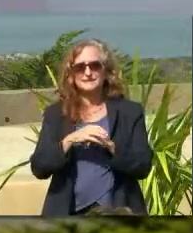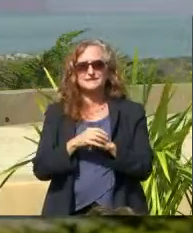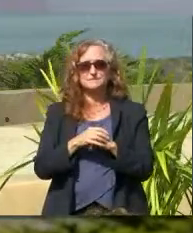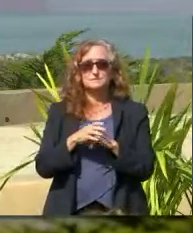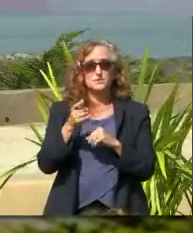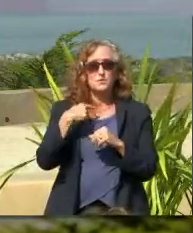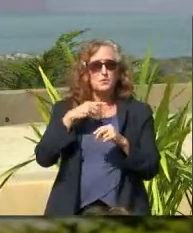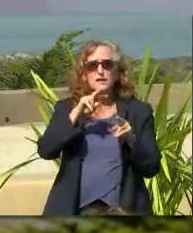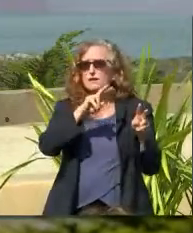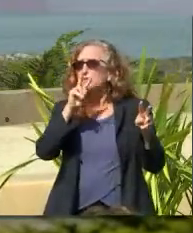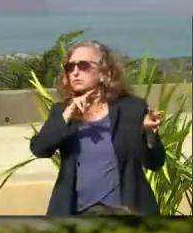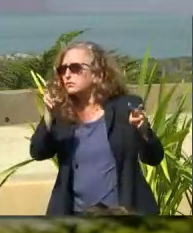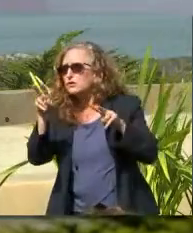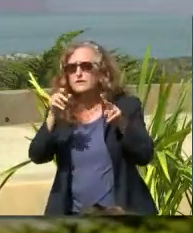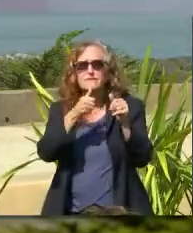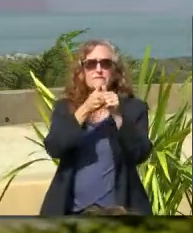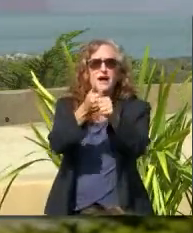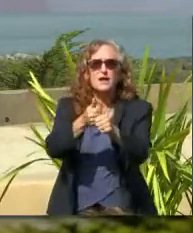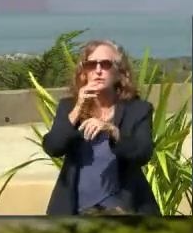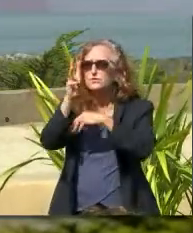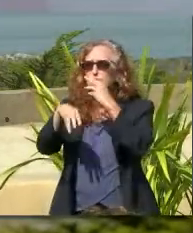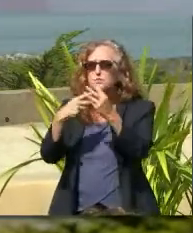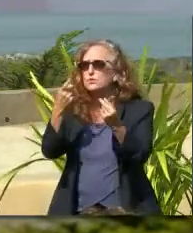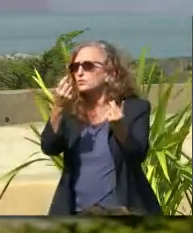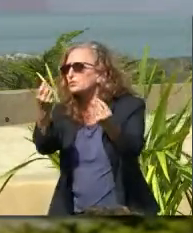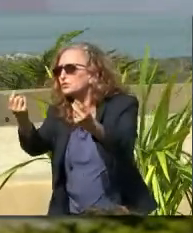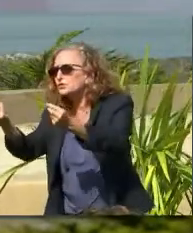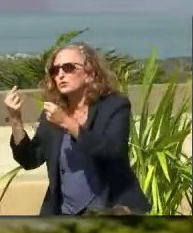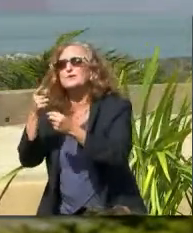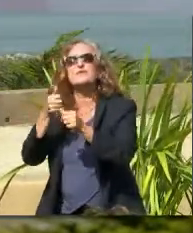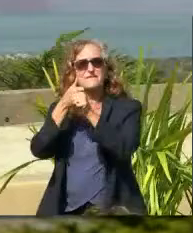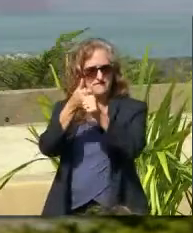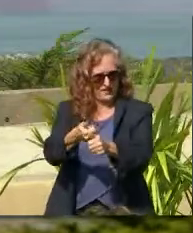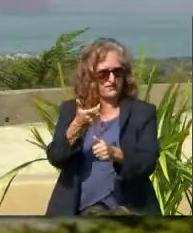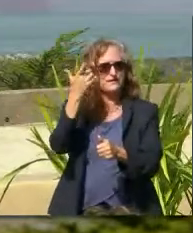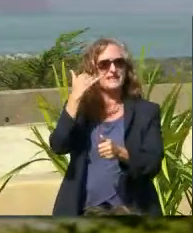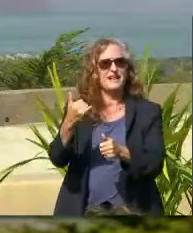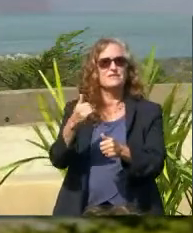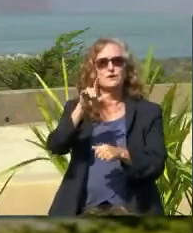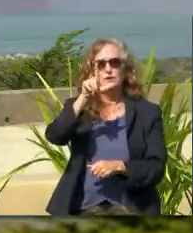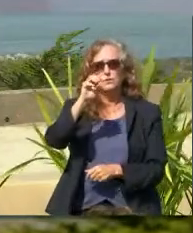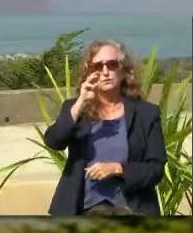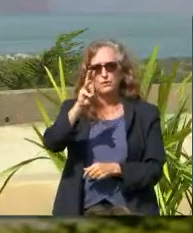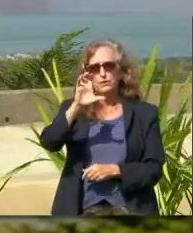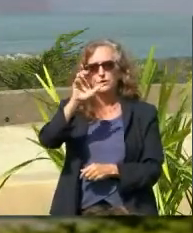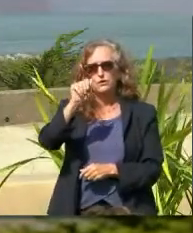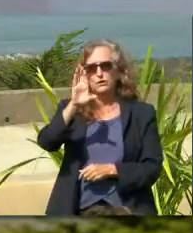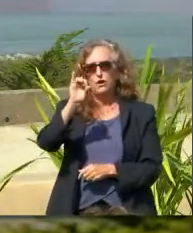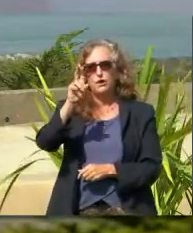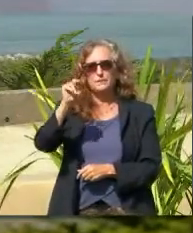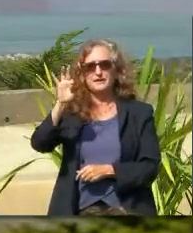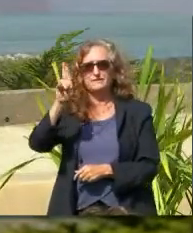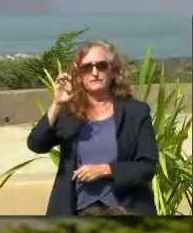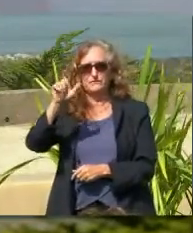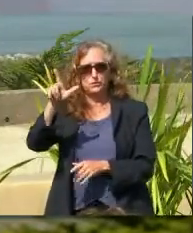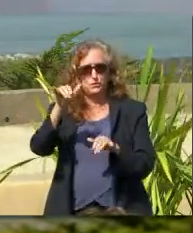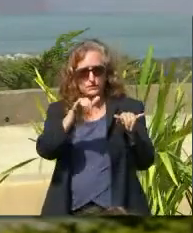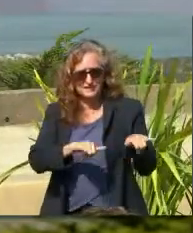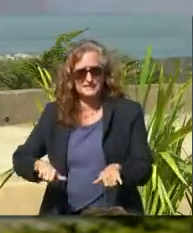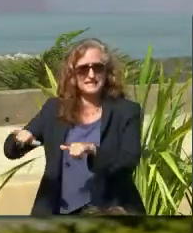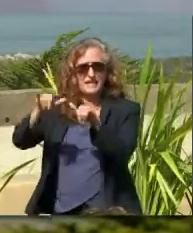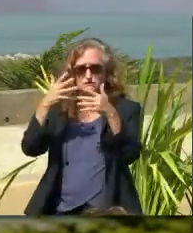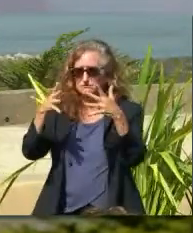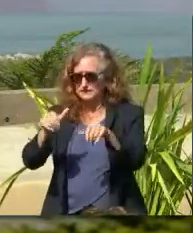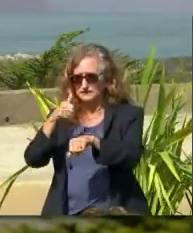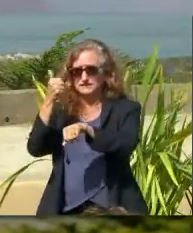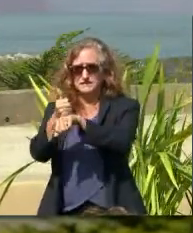best practices, and we started right here in California with the low carbon fuel standard, which is the biggest individual thing that we could do to